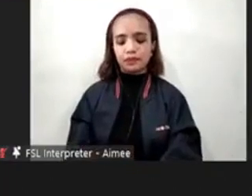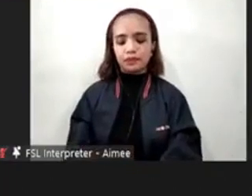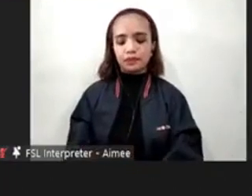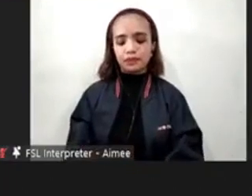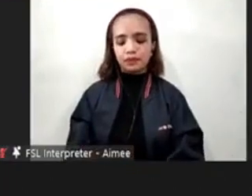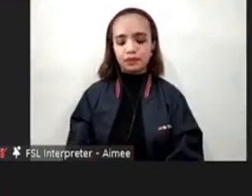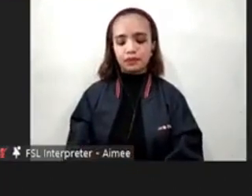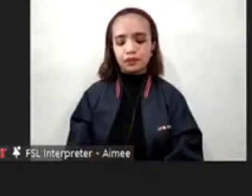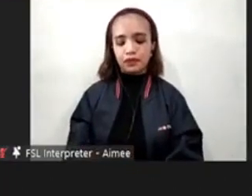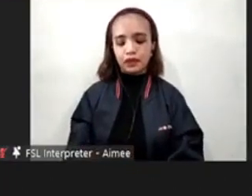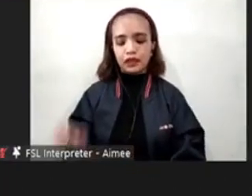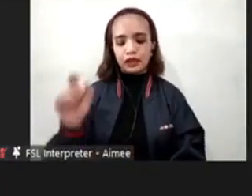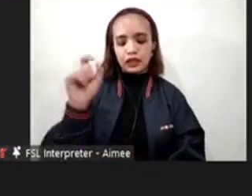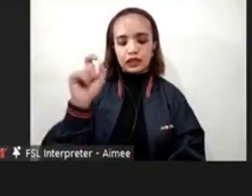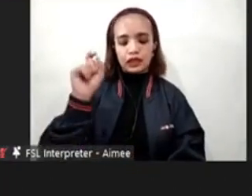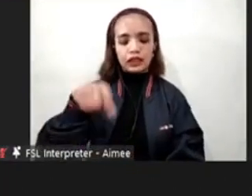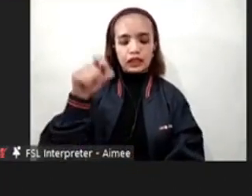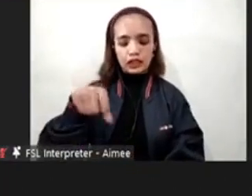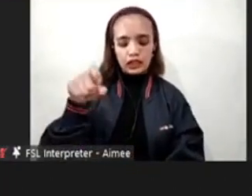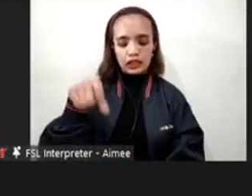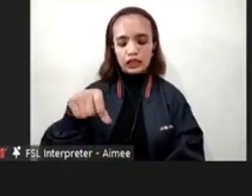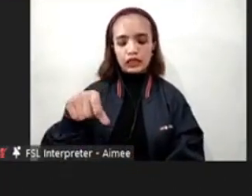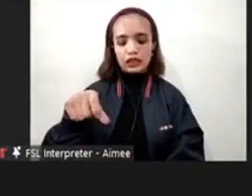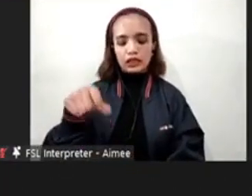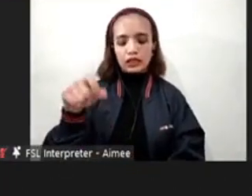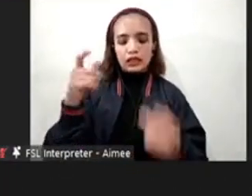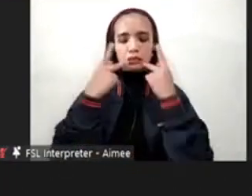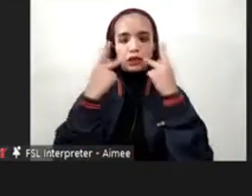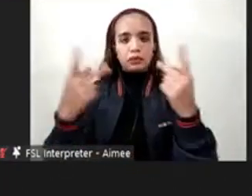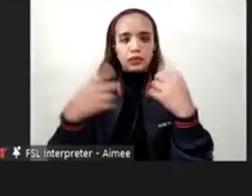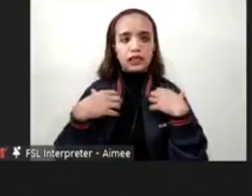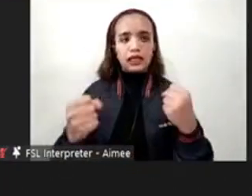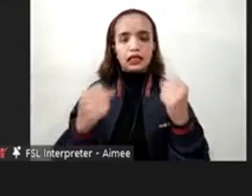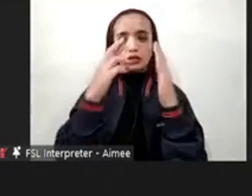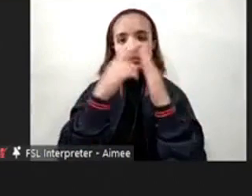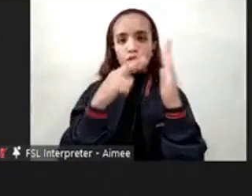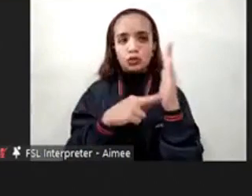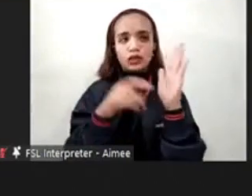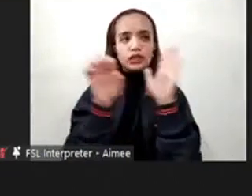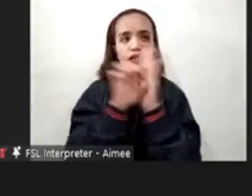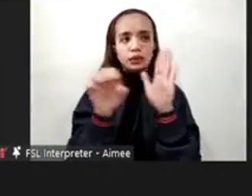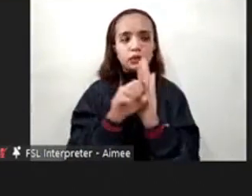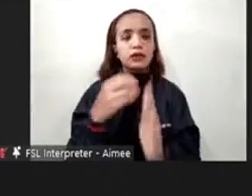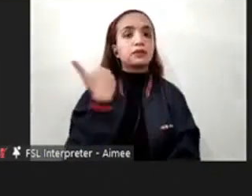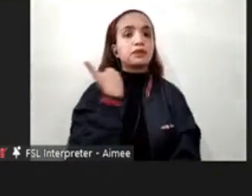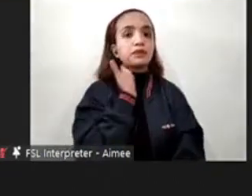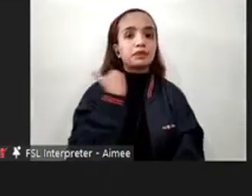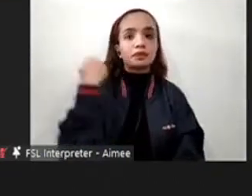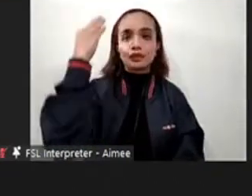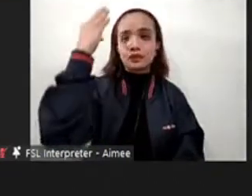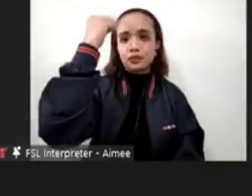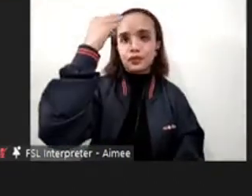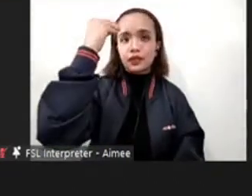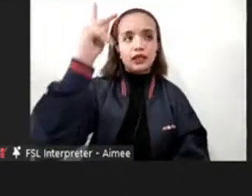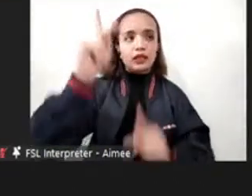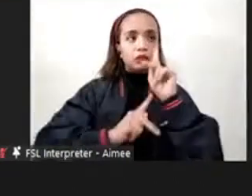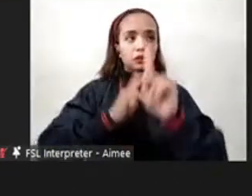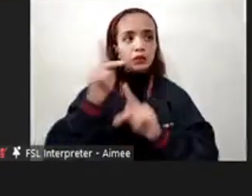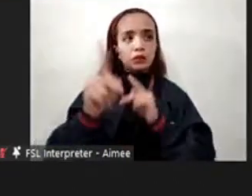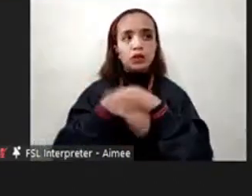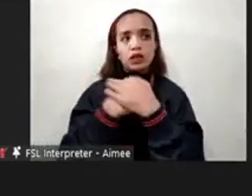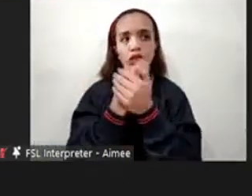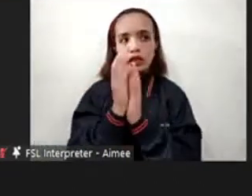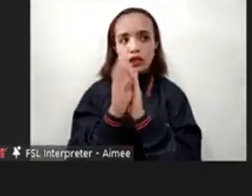Then we need to have public health protocols like taking temperature of people, washing hands,